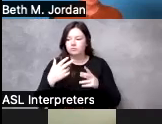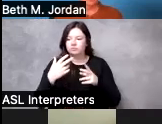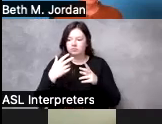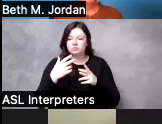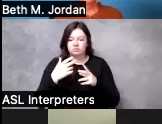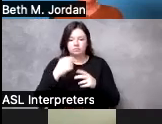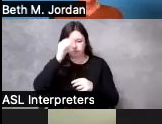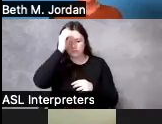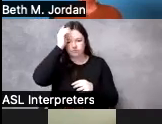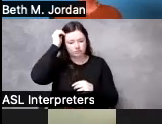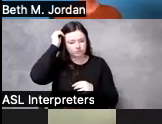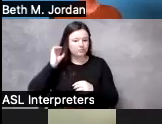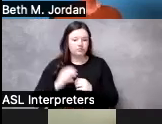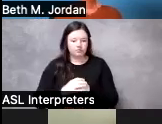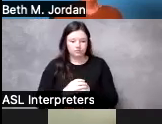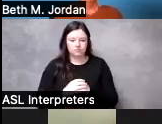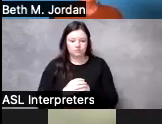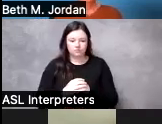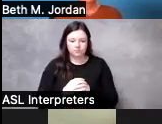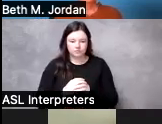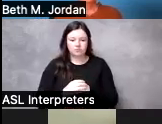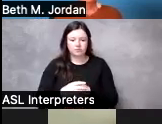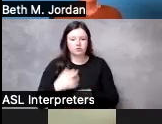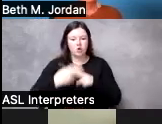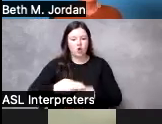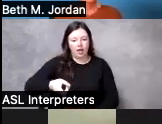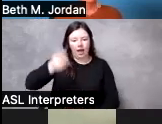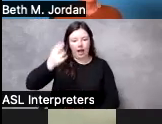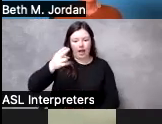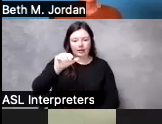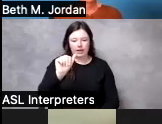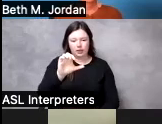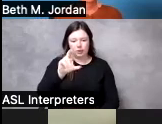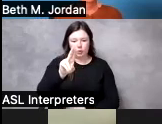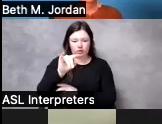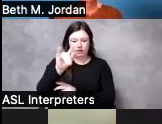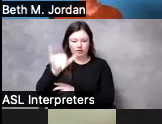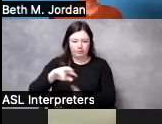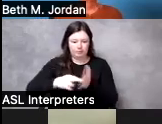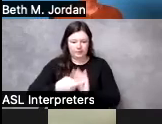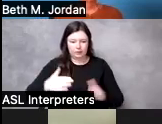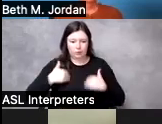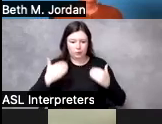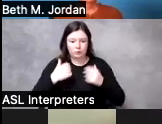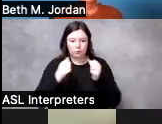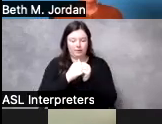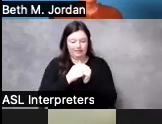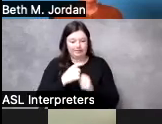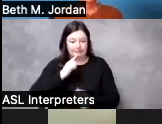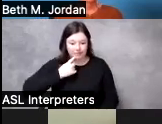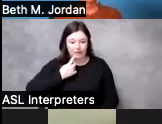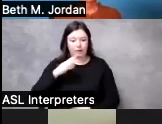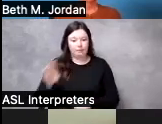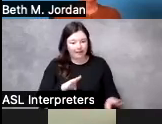puts them at risk for losing their placements. And when a child loses a placement, they can